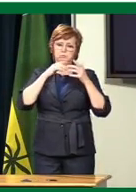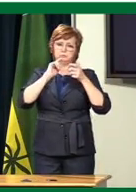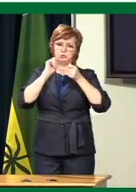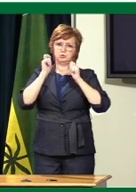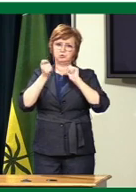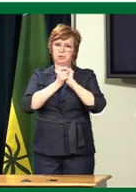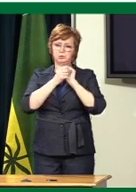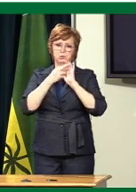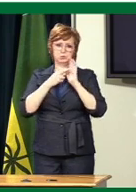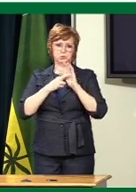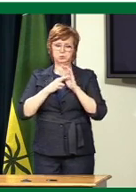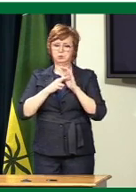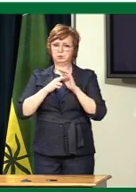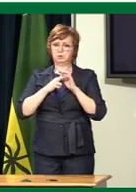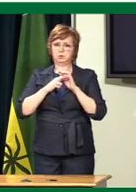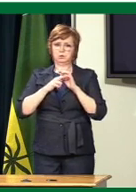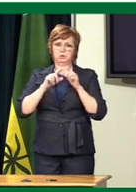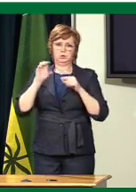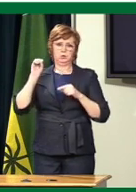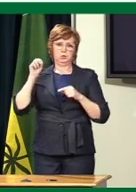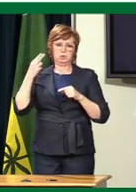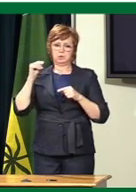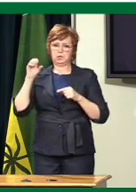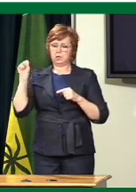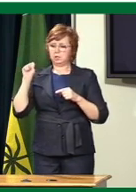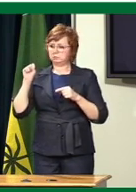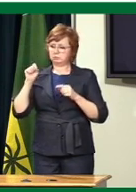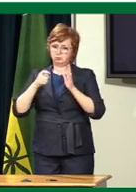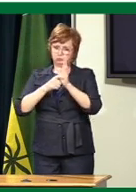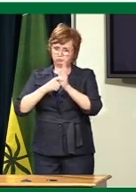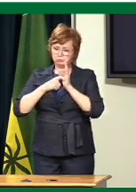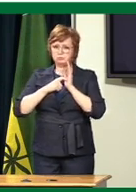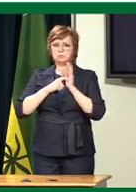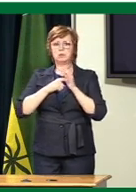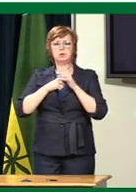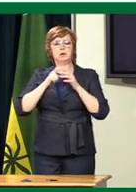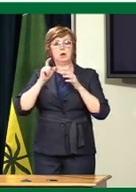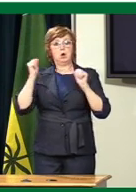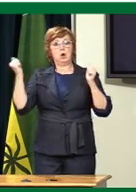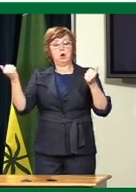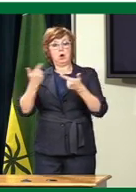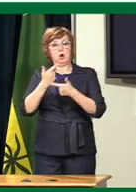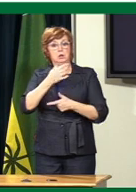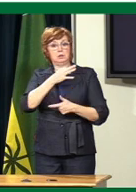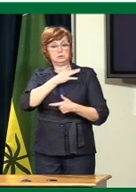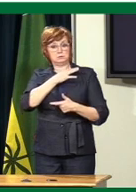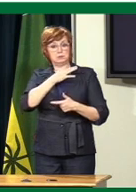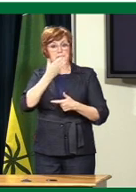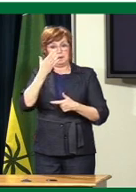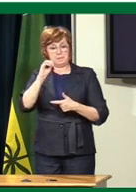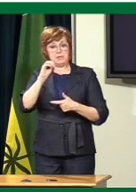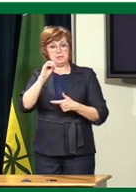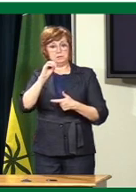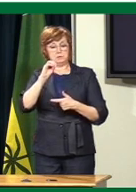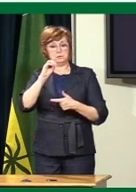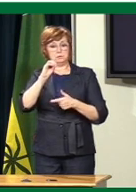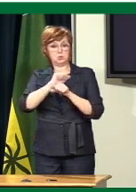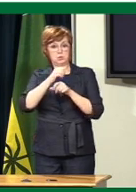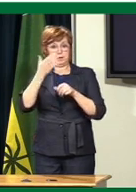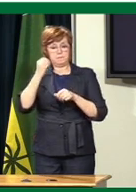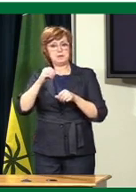from Occupational Health and Labor that every employer must have COVID protocols in place. So, and again, gathering